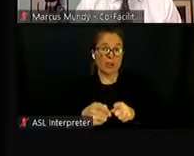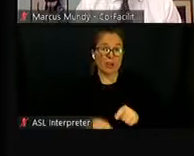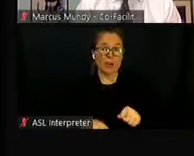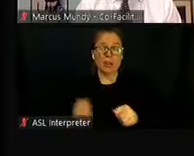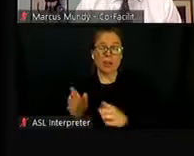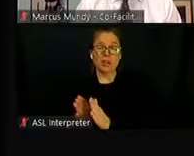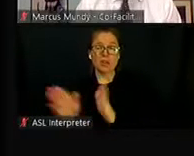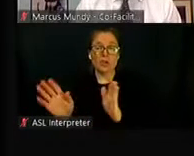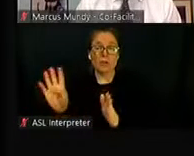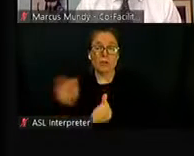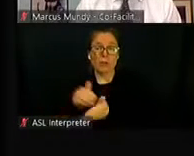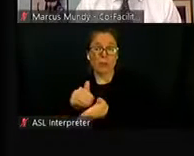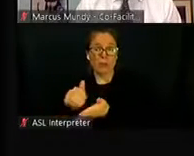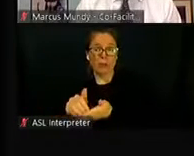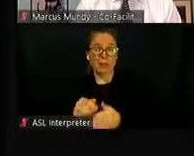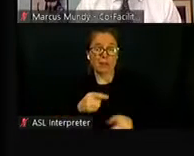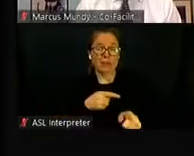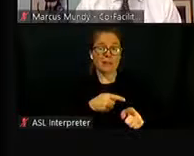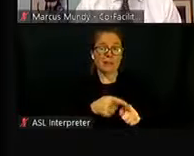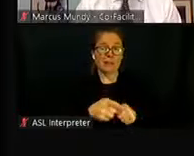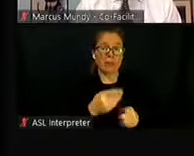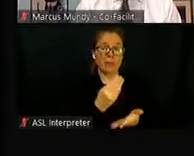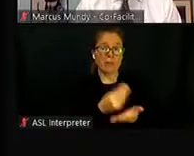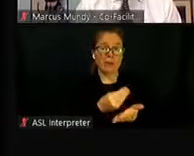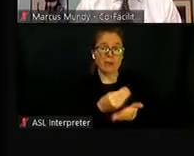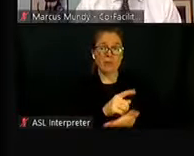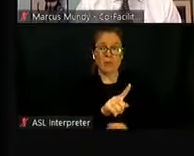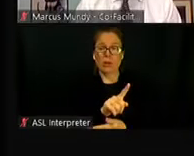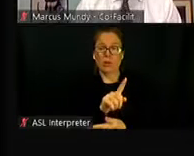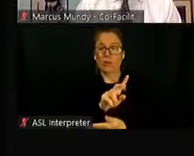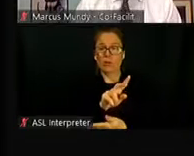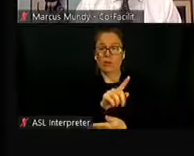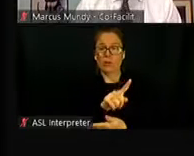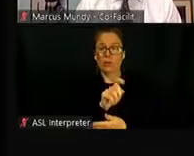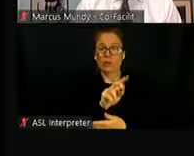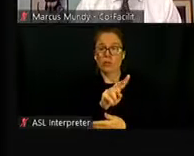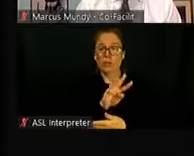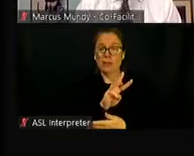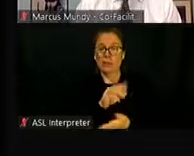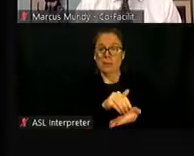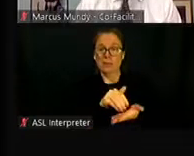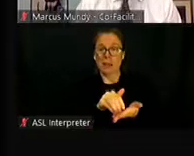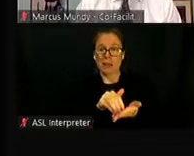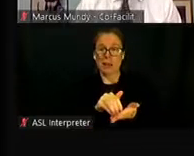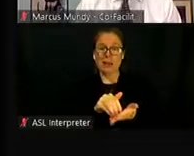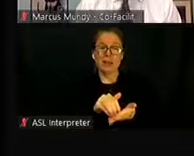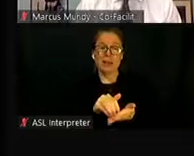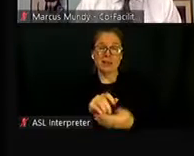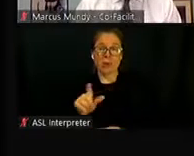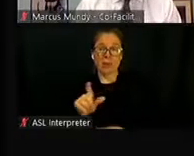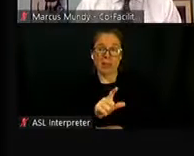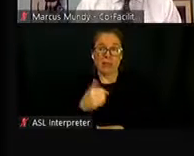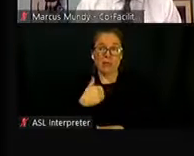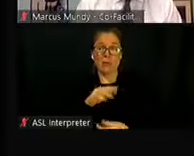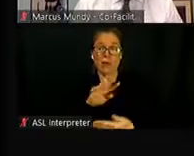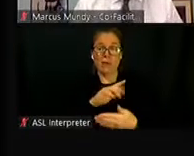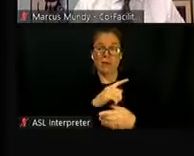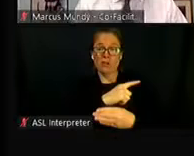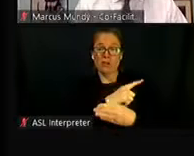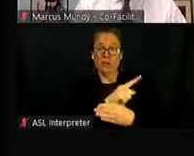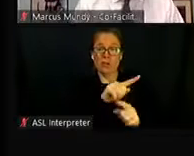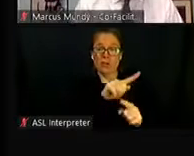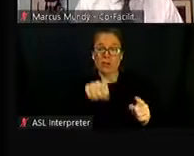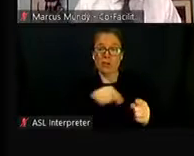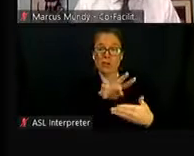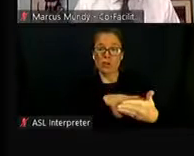$4 million. Special fund is $126 million. And obviously, on the left-hand side, you also have a chart that helps break down